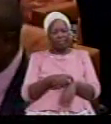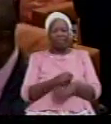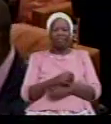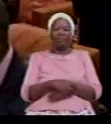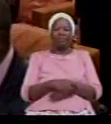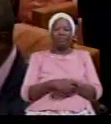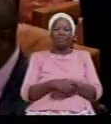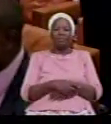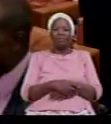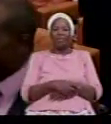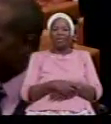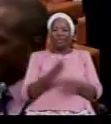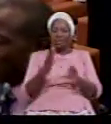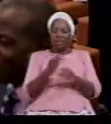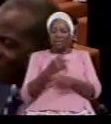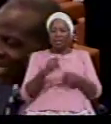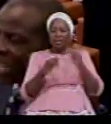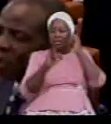Take the juice.